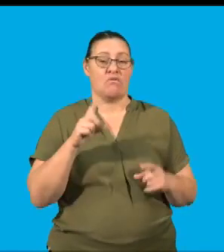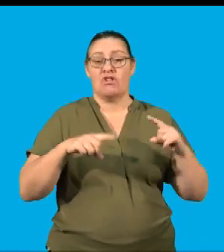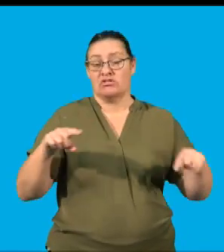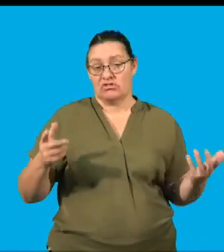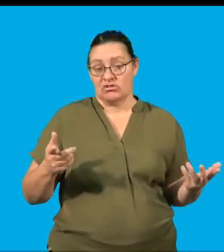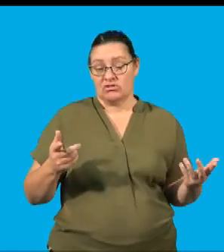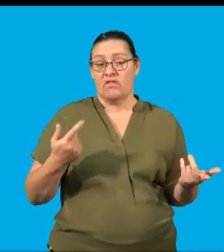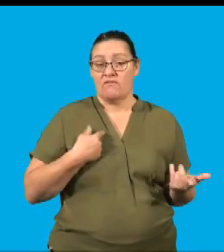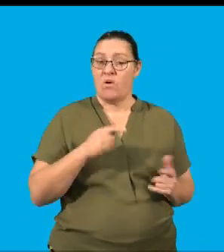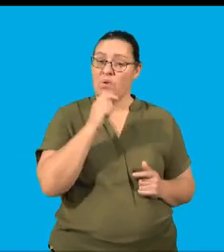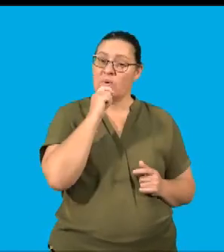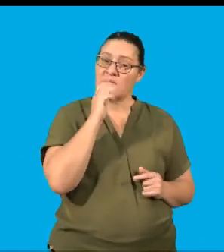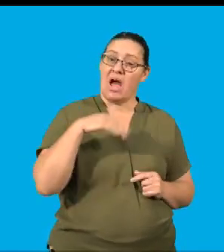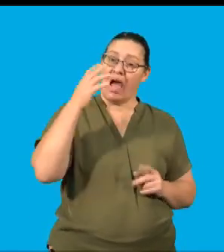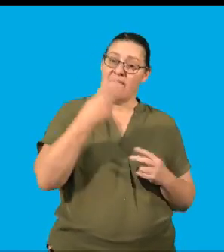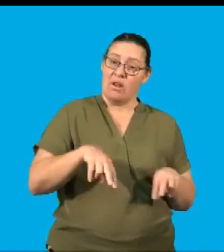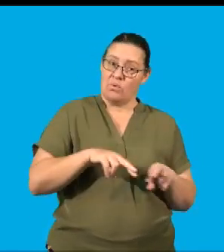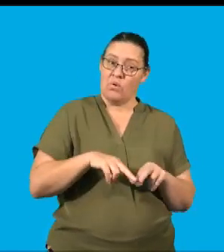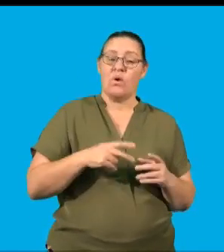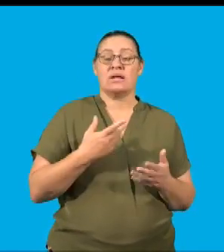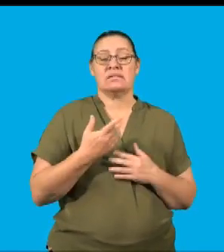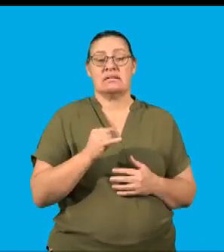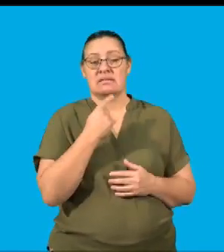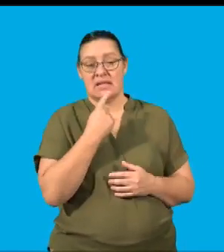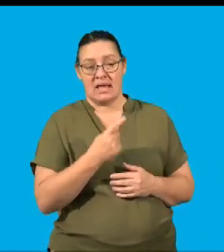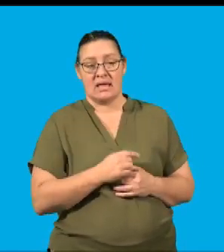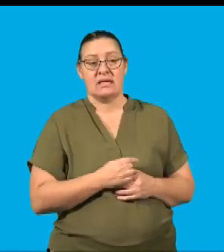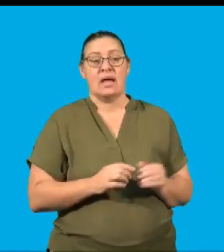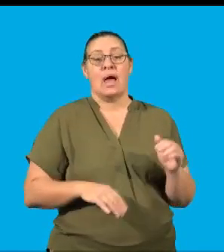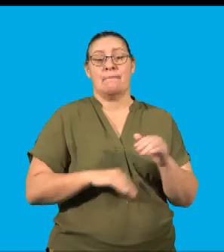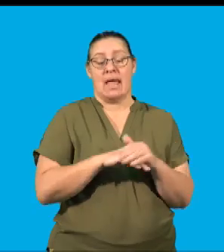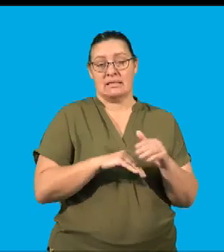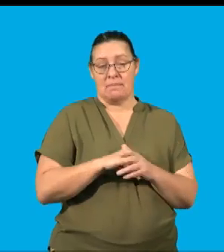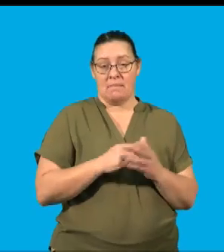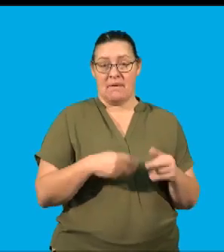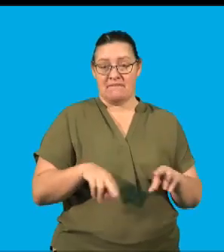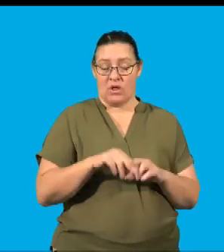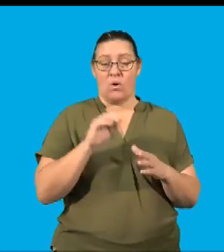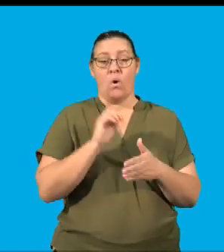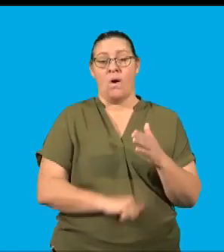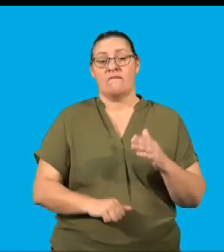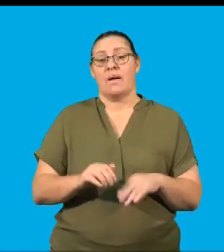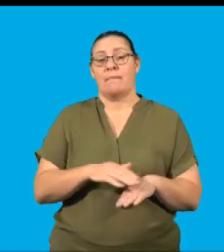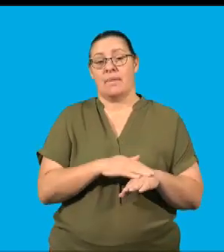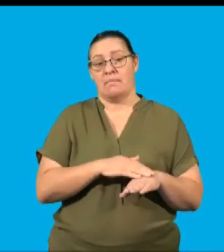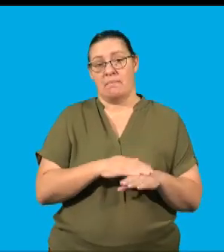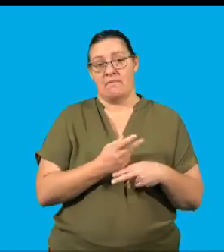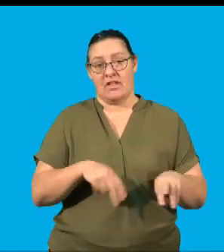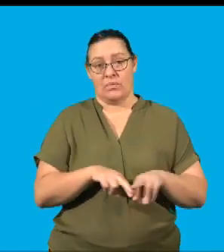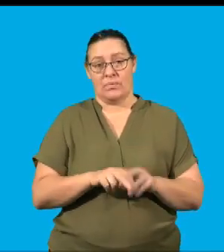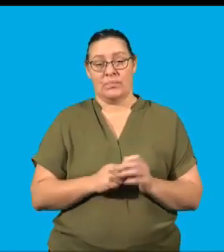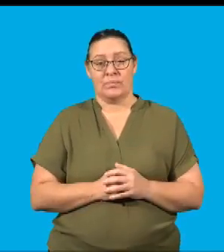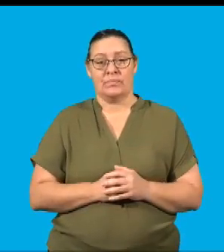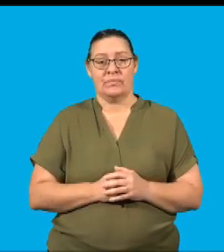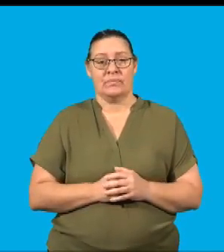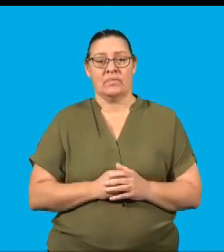So instead of using the highest value, you can still say that range is the maximum value minus the minimum